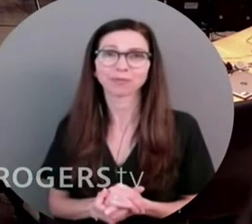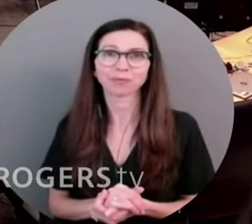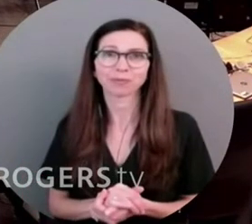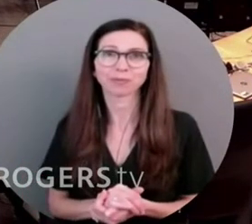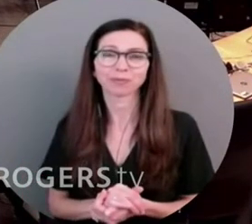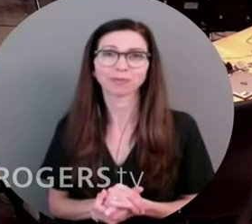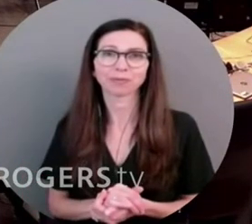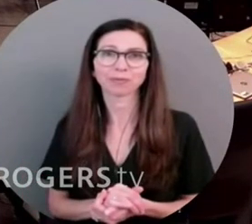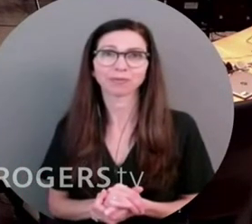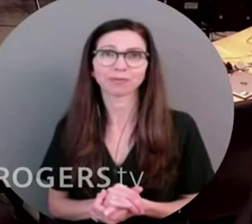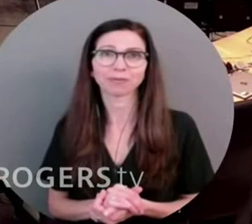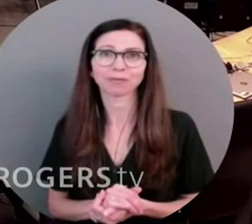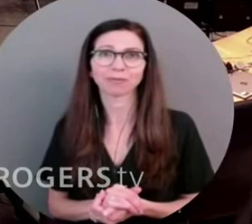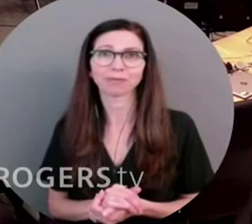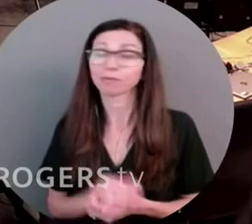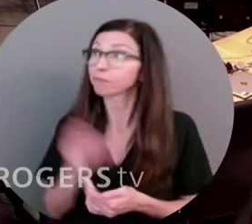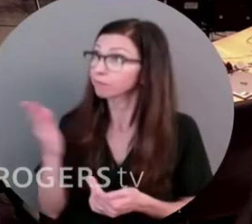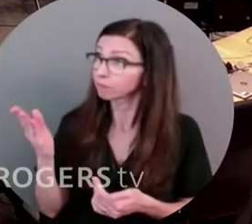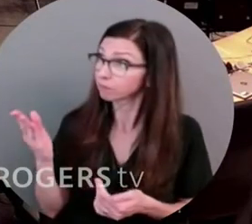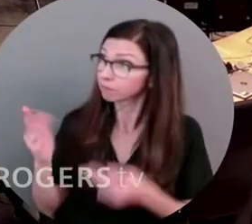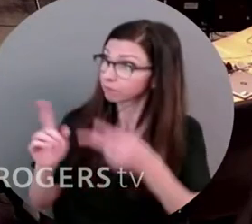Do you have a follow-up, Josh?